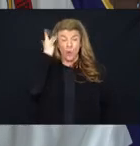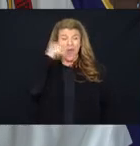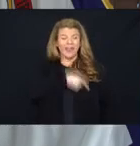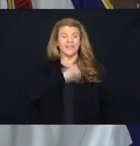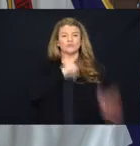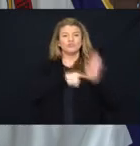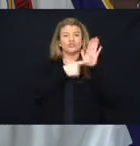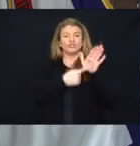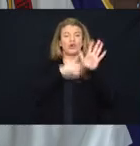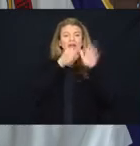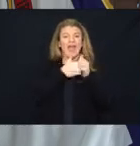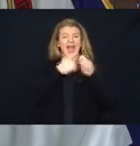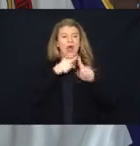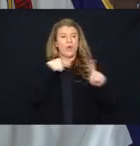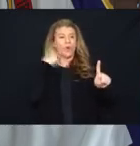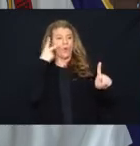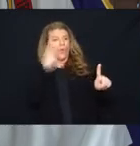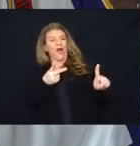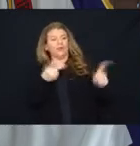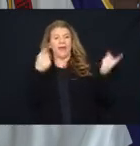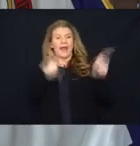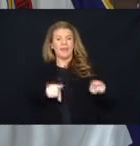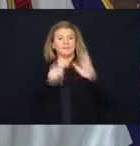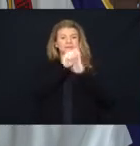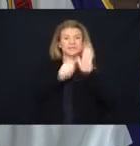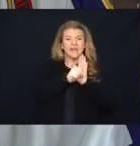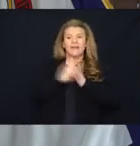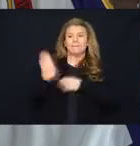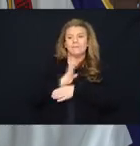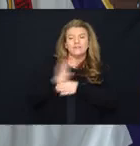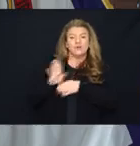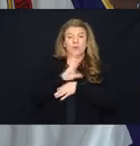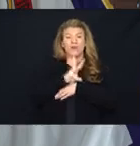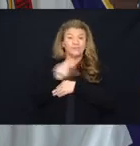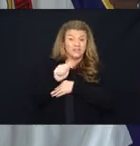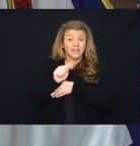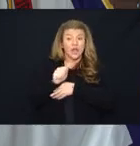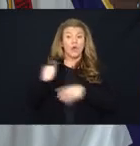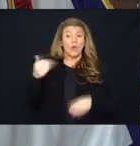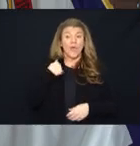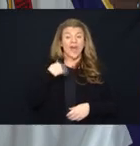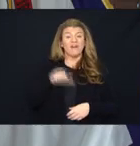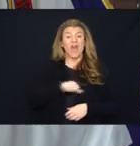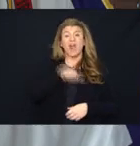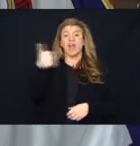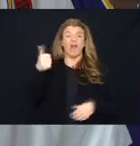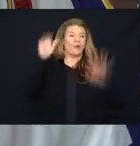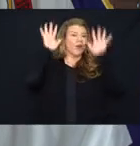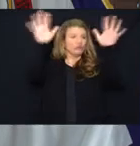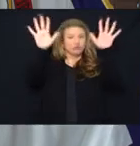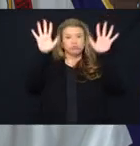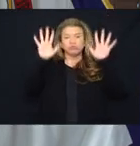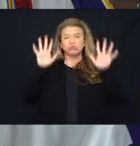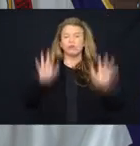reflects how we're watching the store and doing our business in West Virginia. We have another